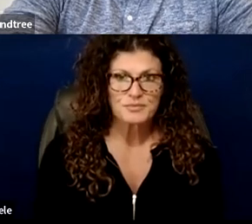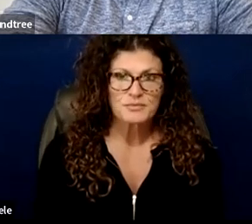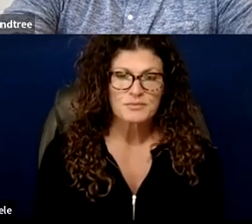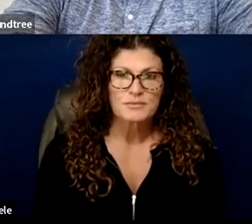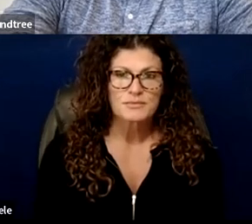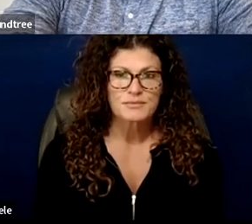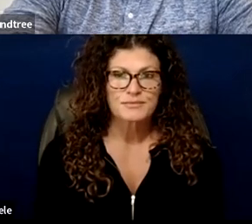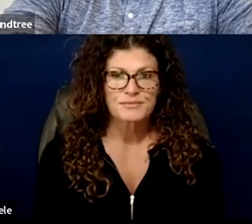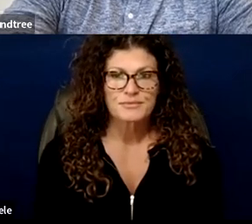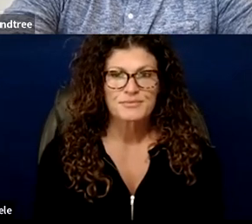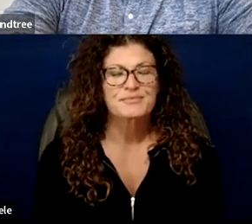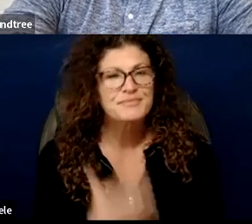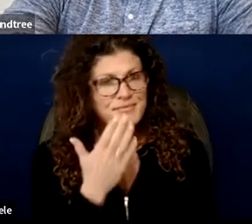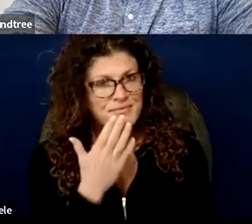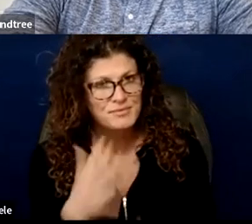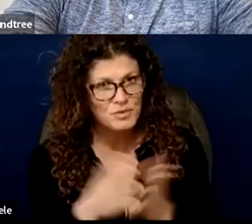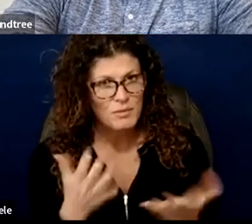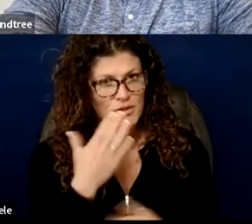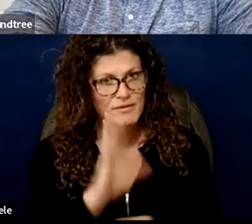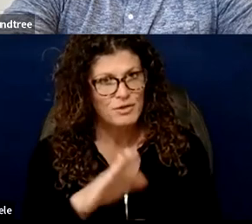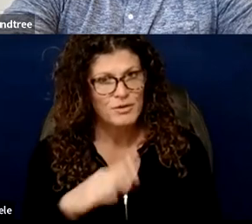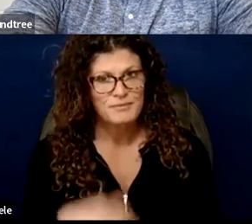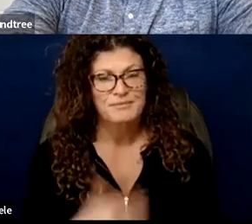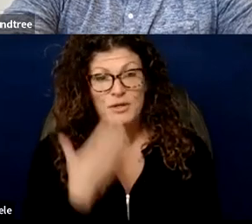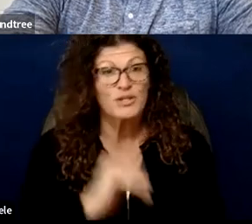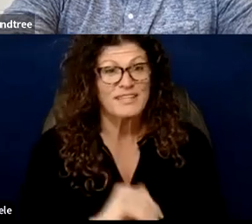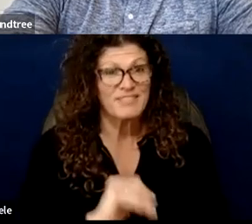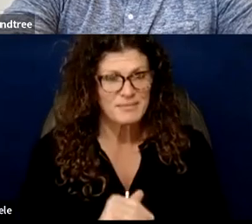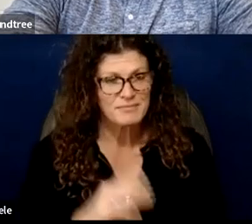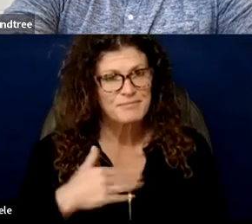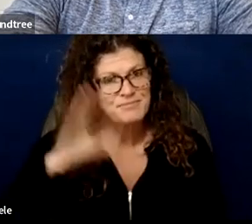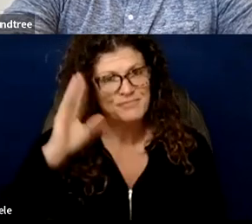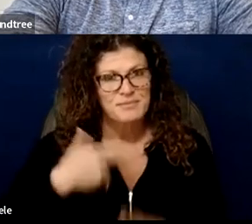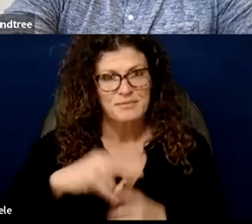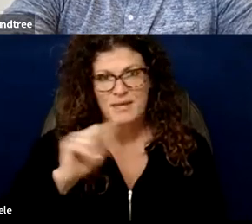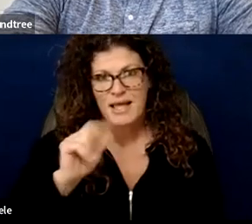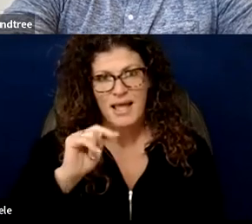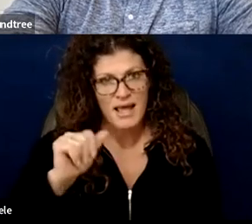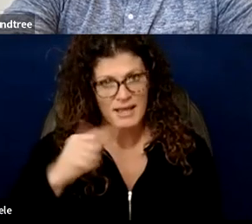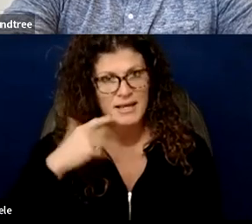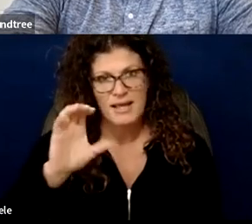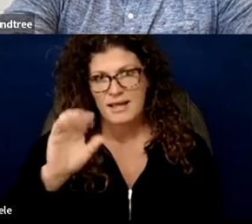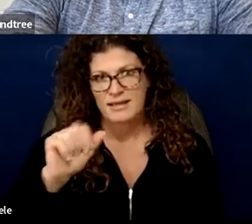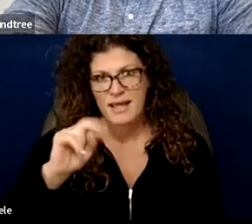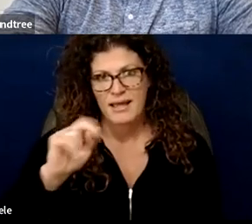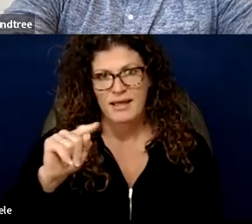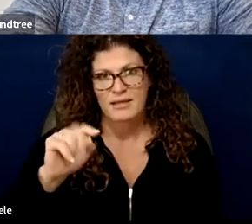please. Thank you so much. Good afternoon or good evening, everyone. I'm Anna. I will be your Cantonese interpreter for the meeting